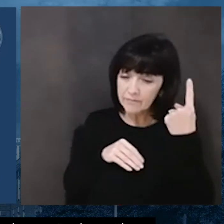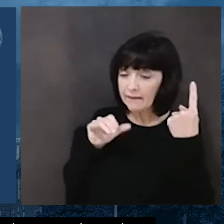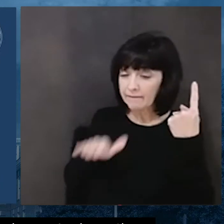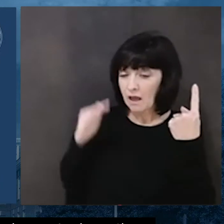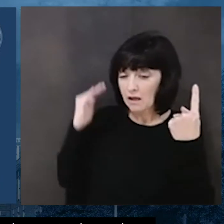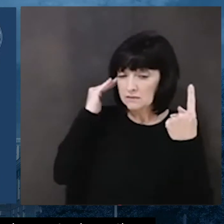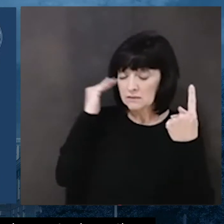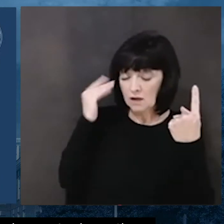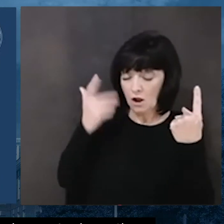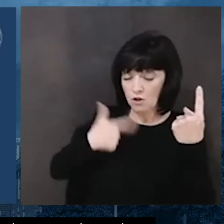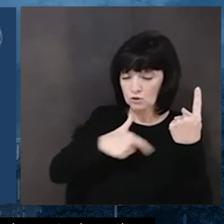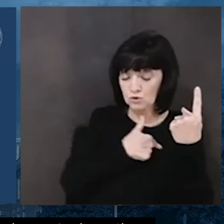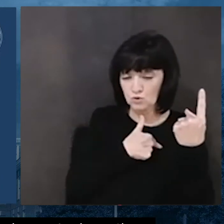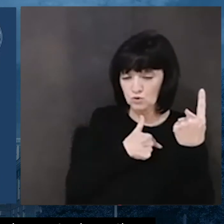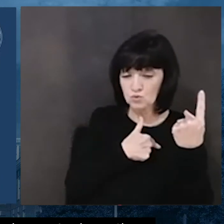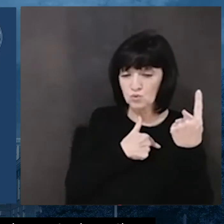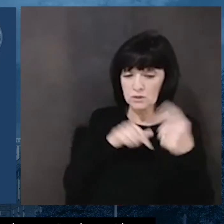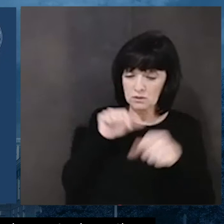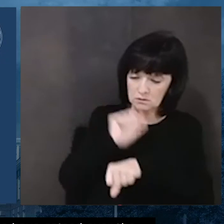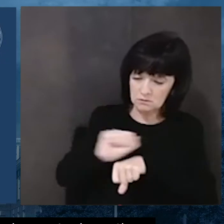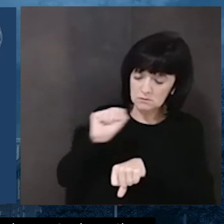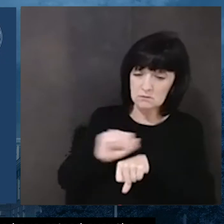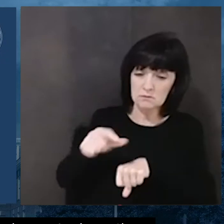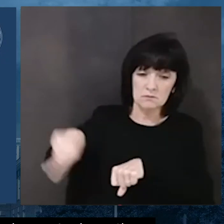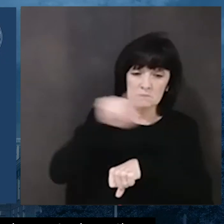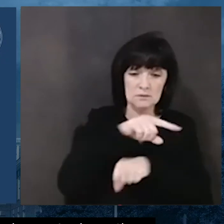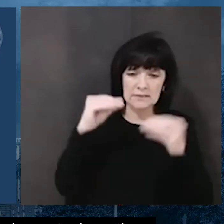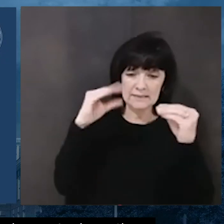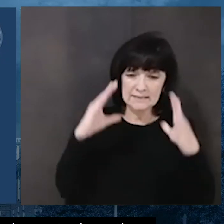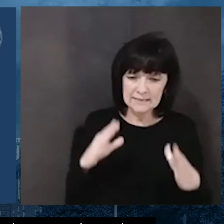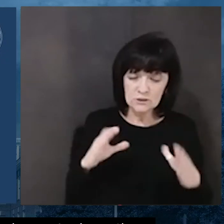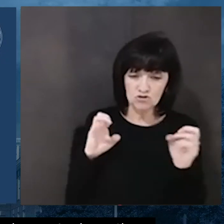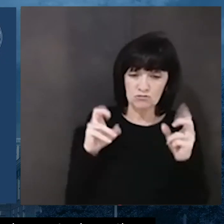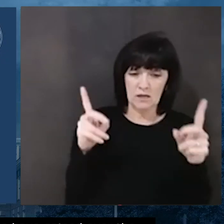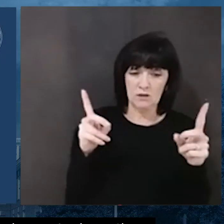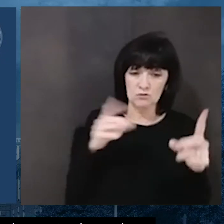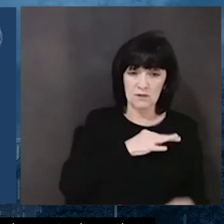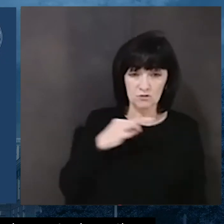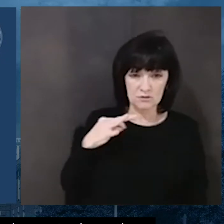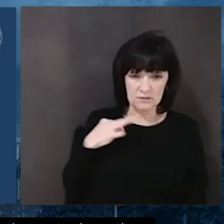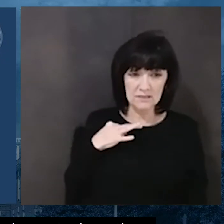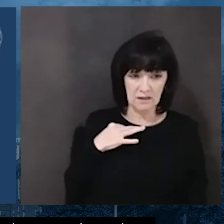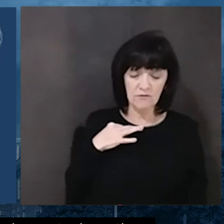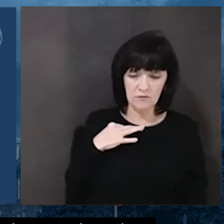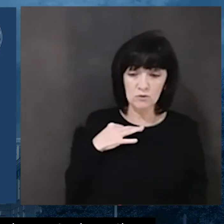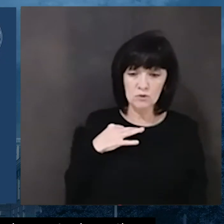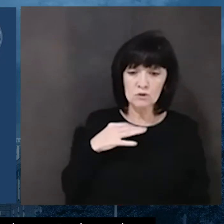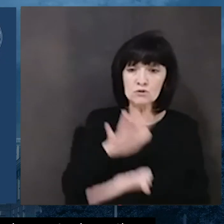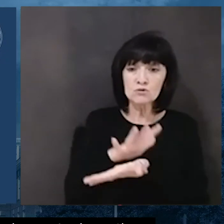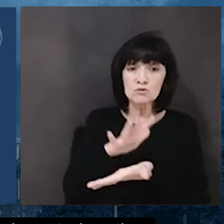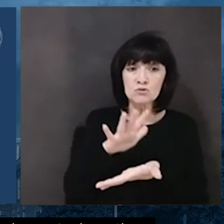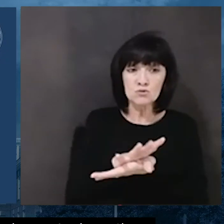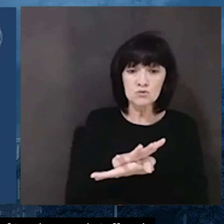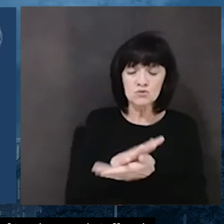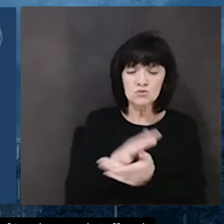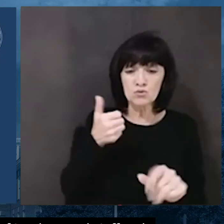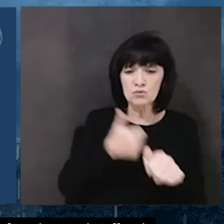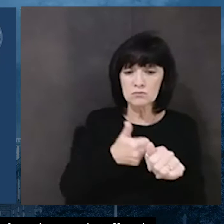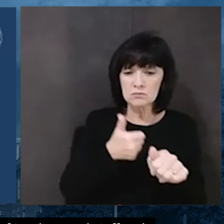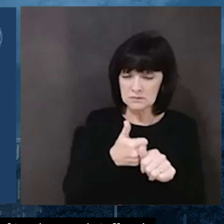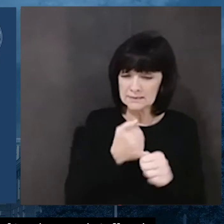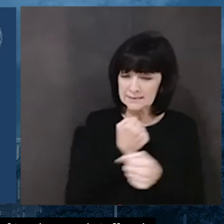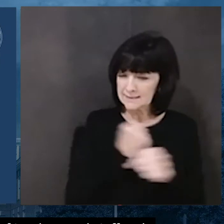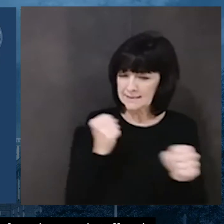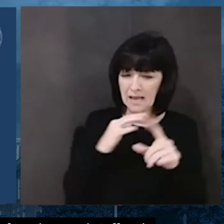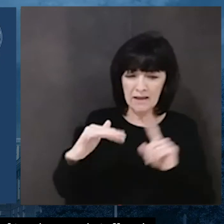the diligence and hard work of teachers and educational staff, that schools are safe environments. The children are wearing masks,